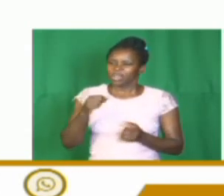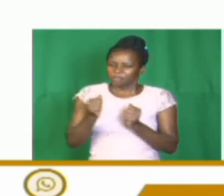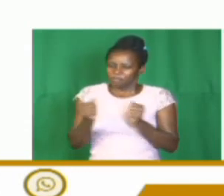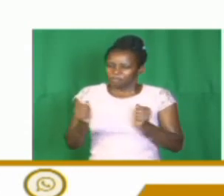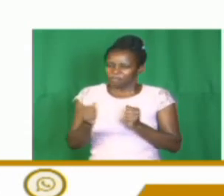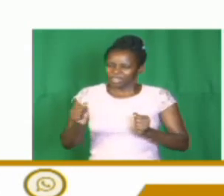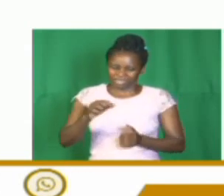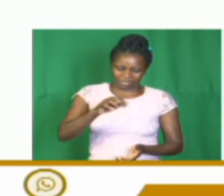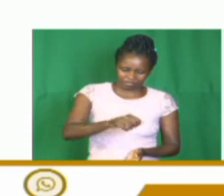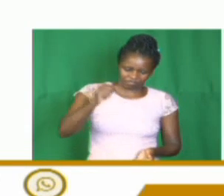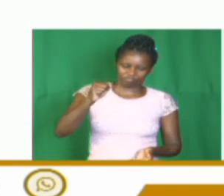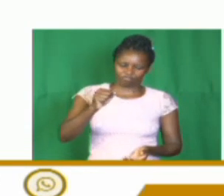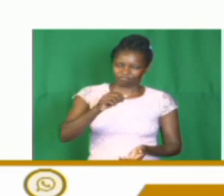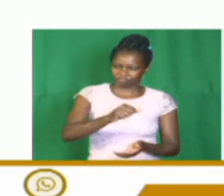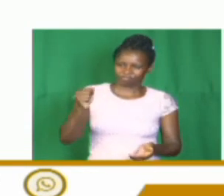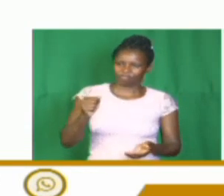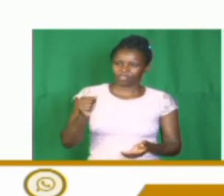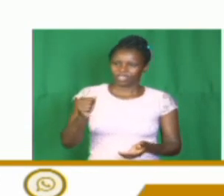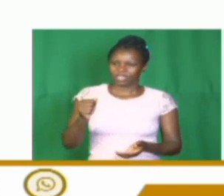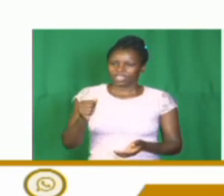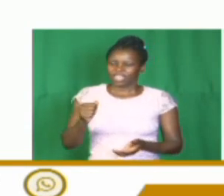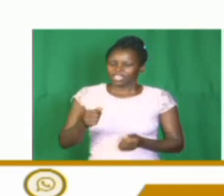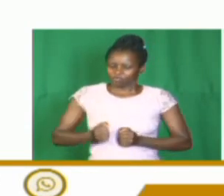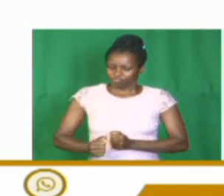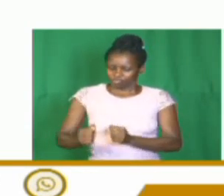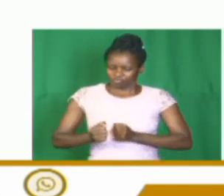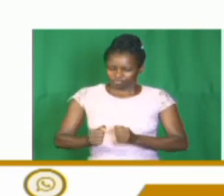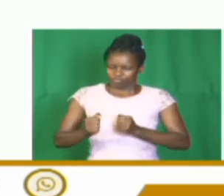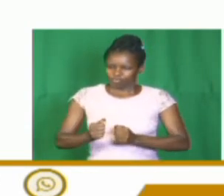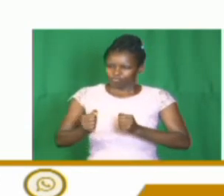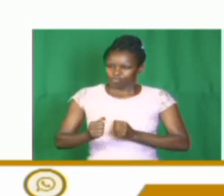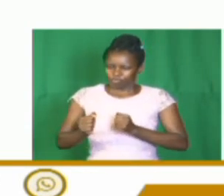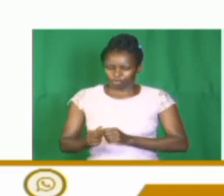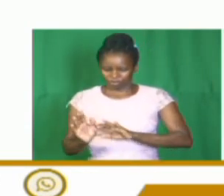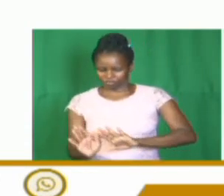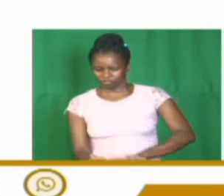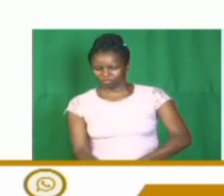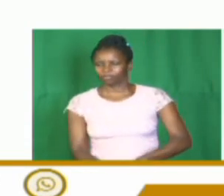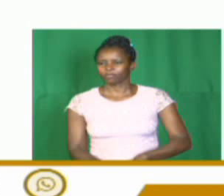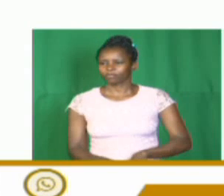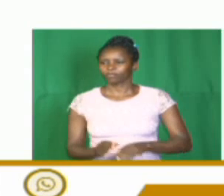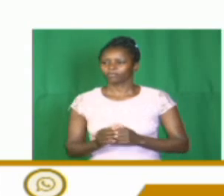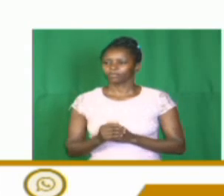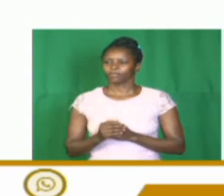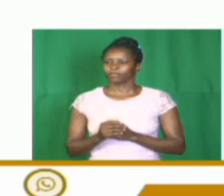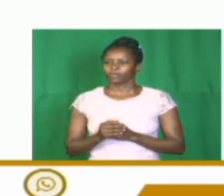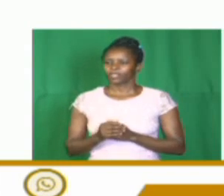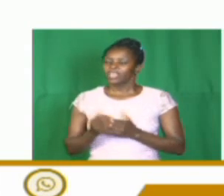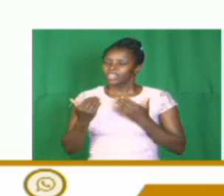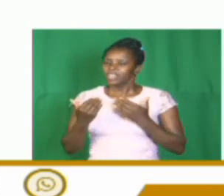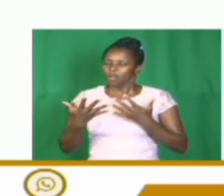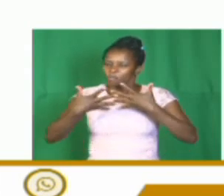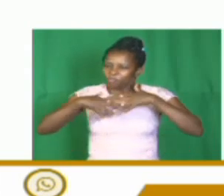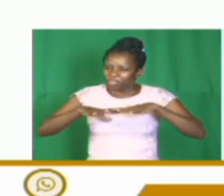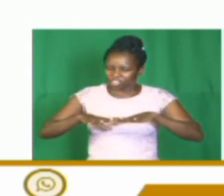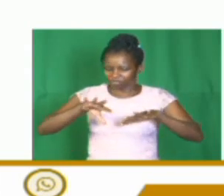magnet, leaving the wood chips on the other side, which makes the mixture now to